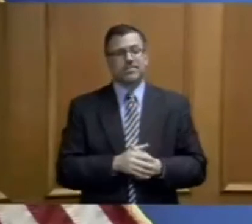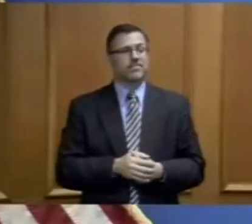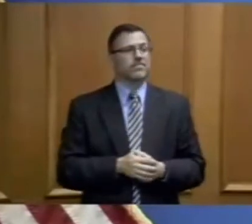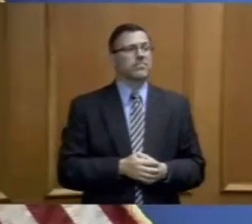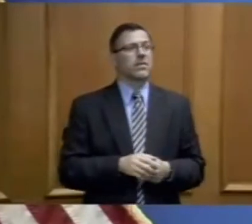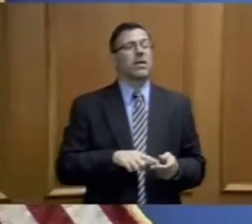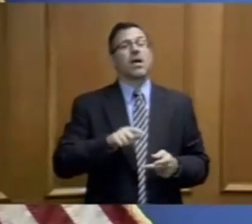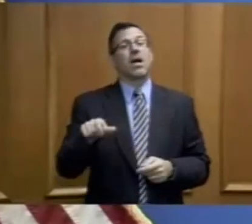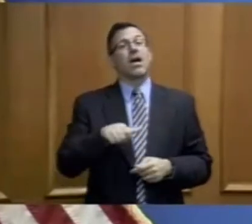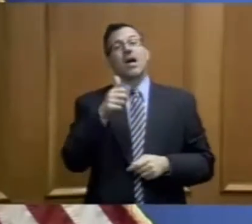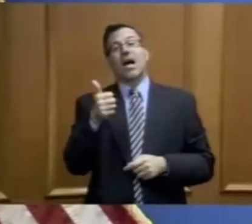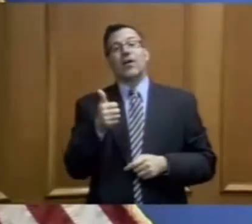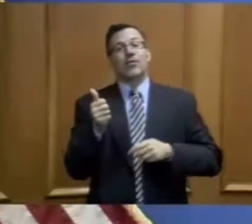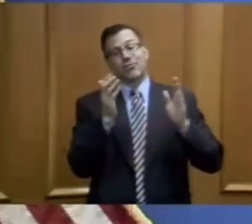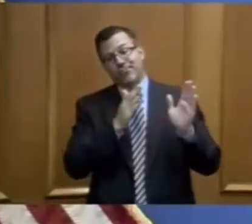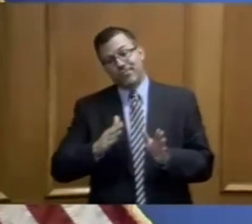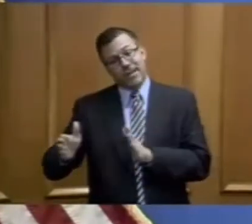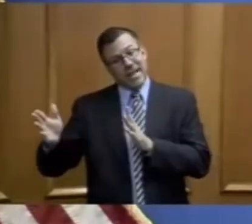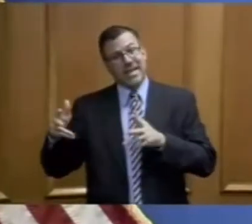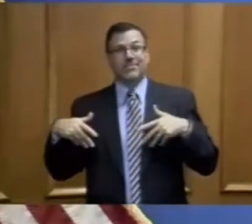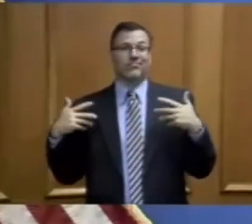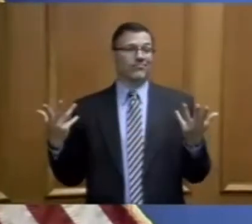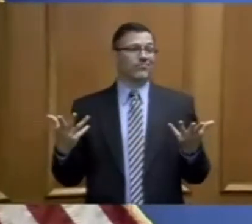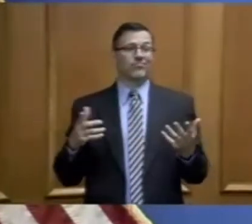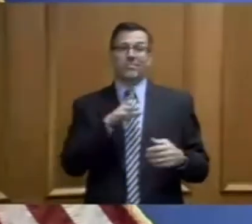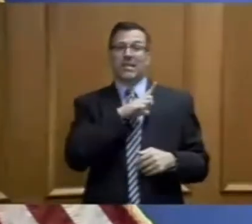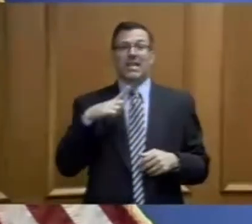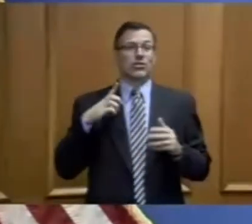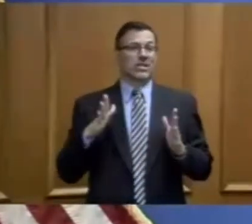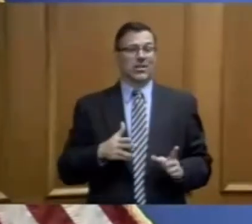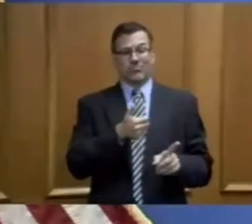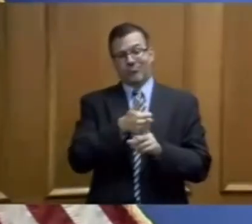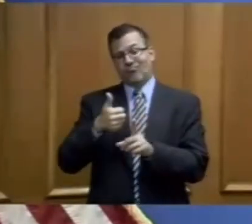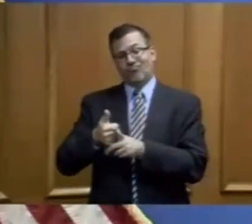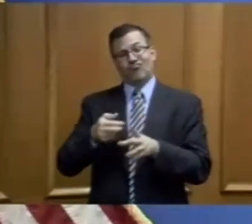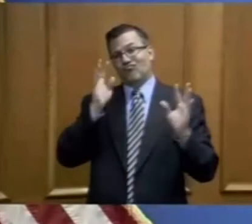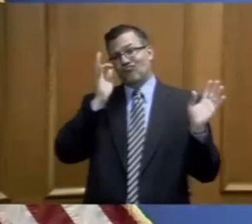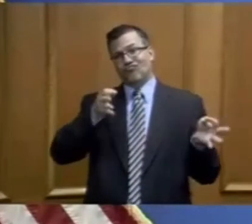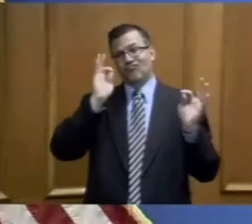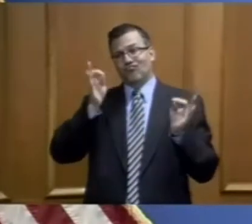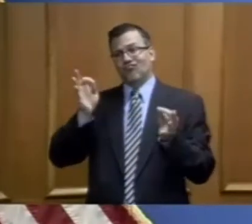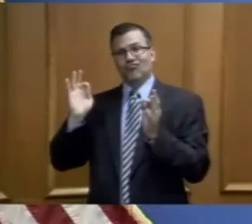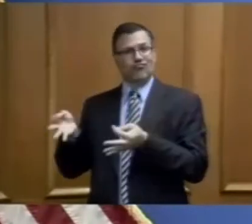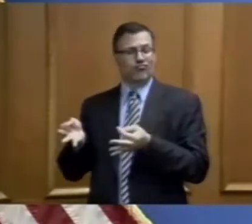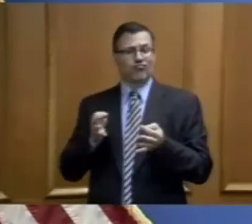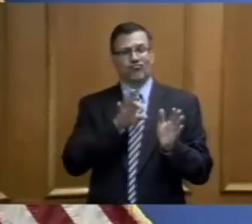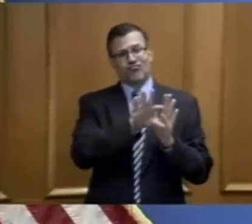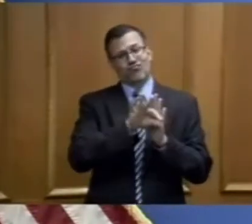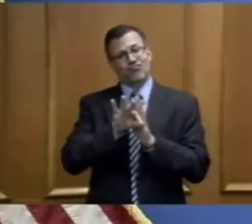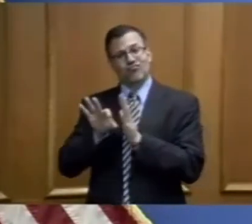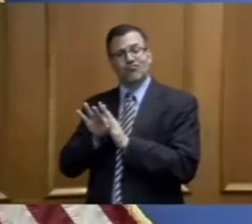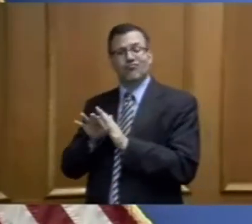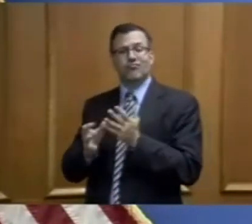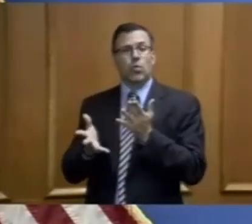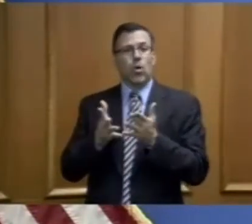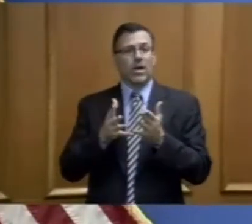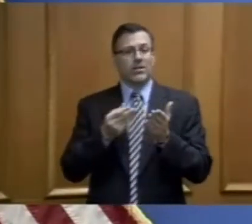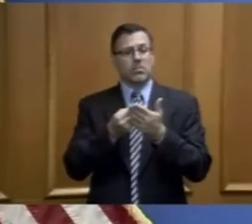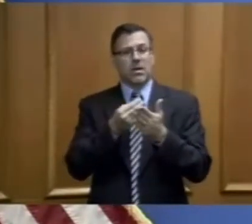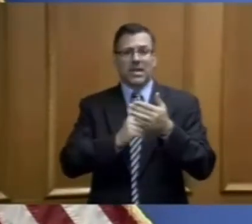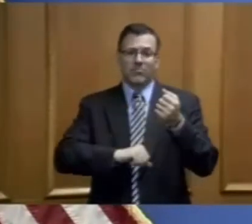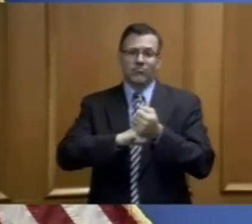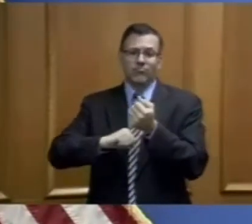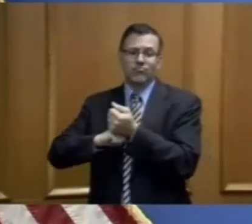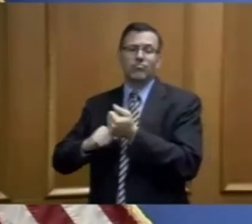initiative will be decided by the legislature, and those will be issues that will be determined based on the